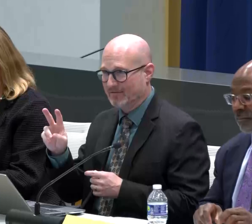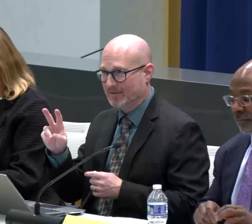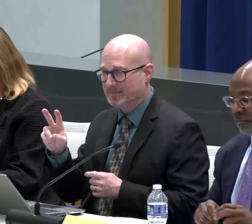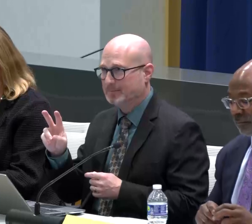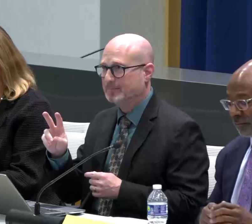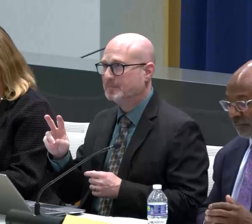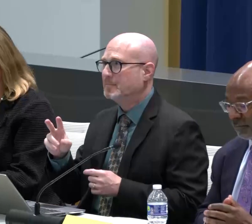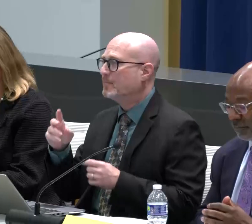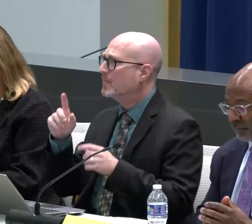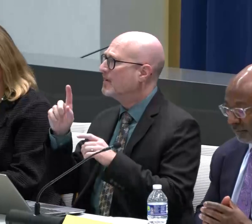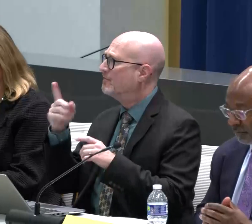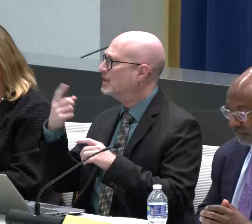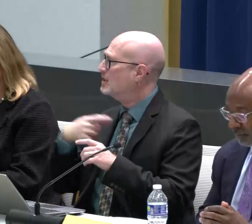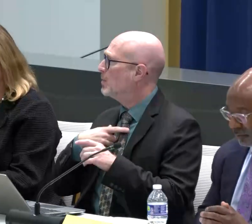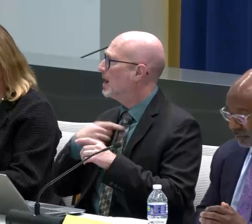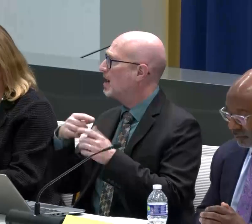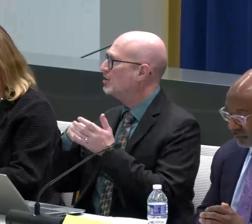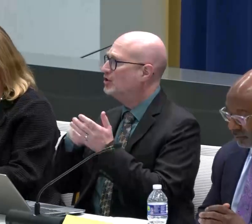livequestions@fcc.gov.